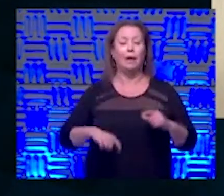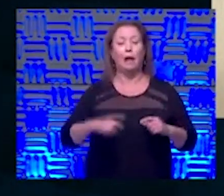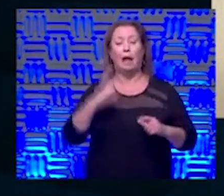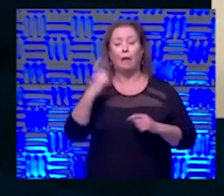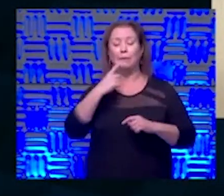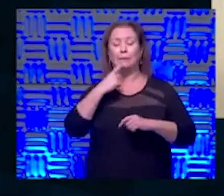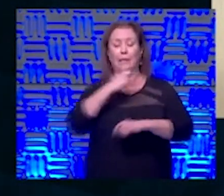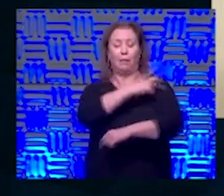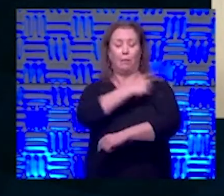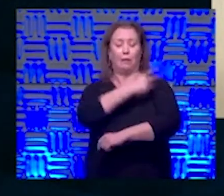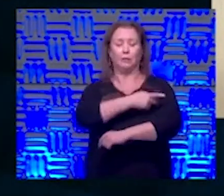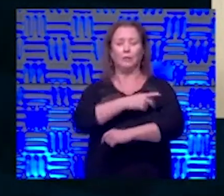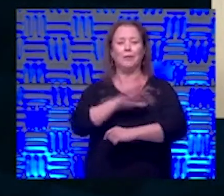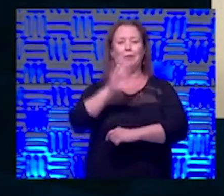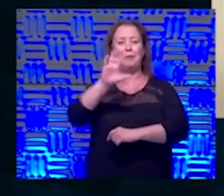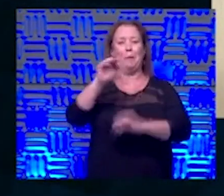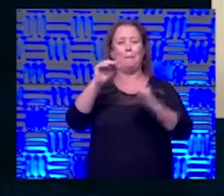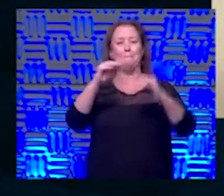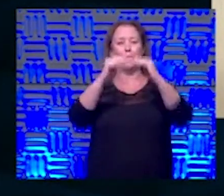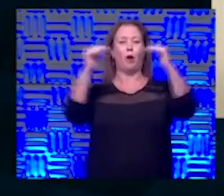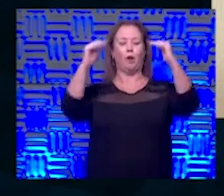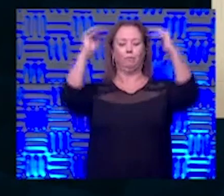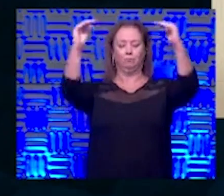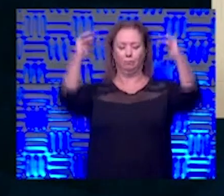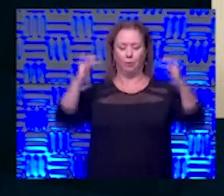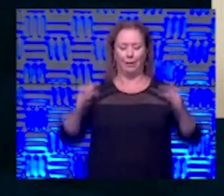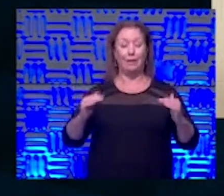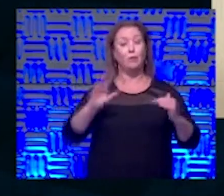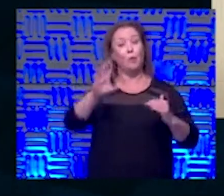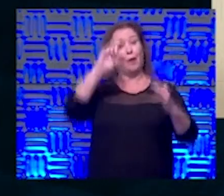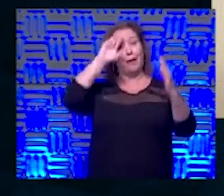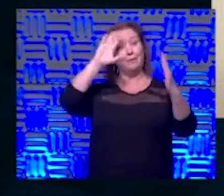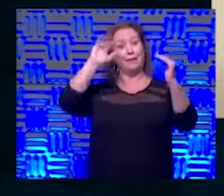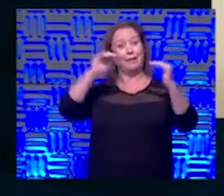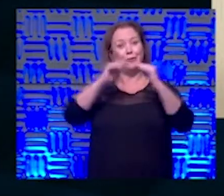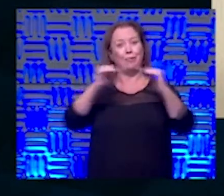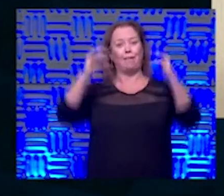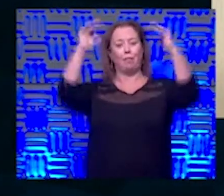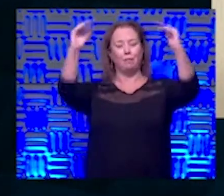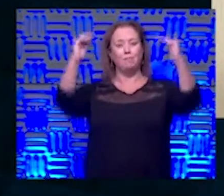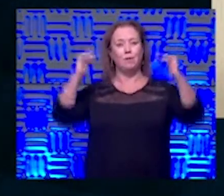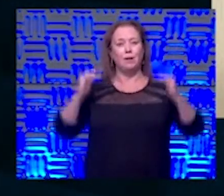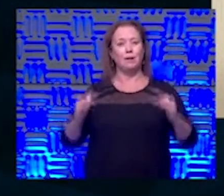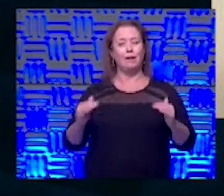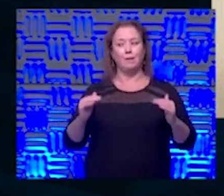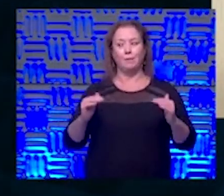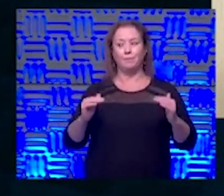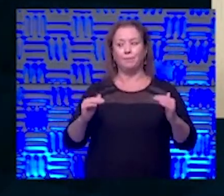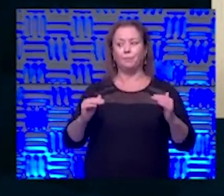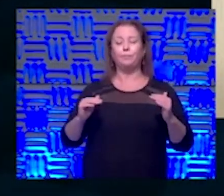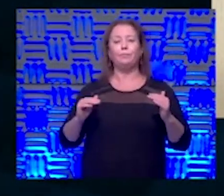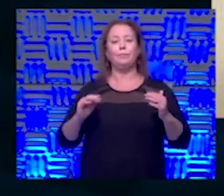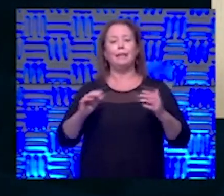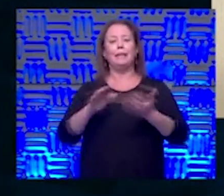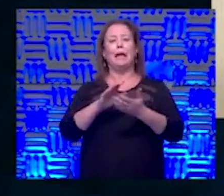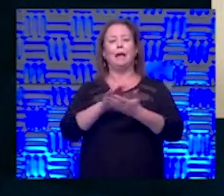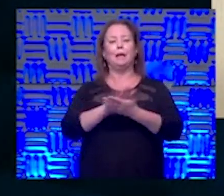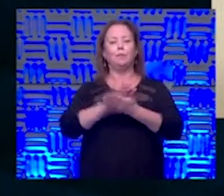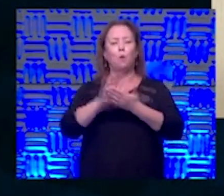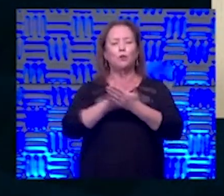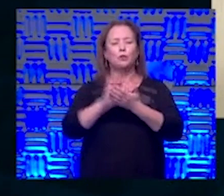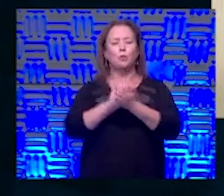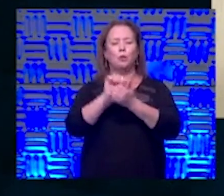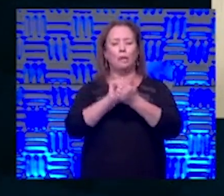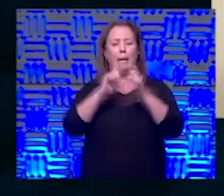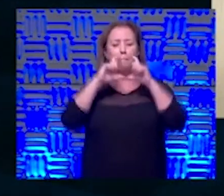got to lower the bar. We've got to lower the bar of expectations. As long as I can hit these baseline metrics of hygiene practices, hand hygiene,